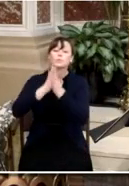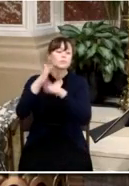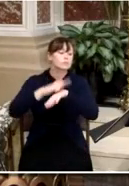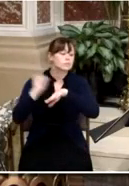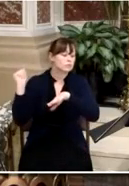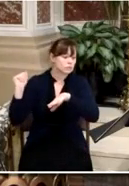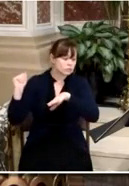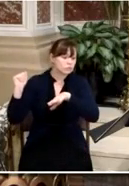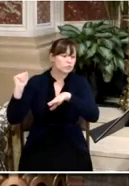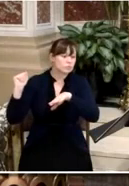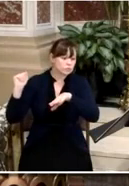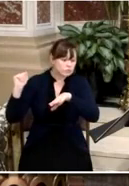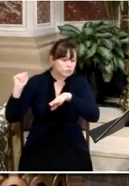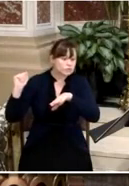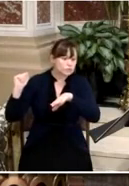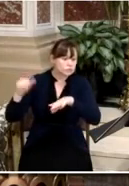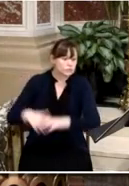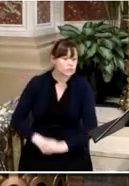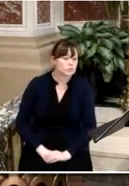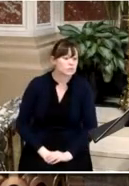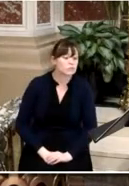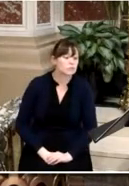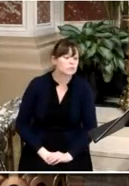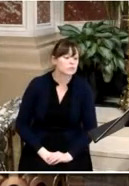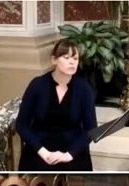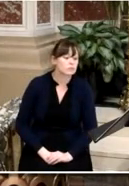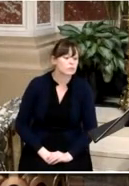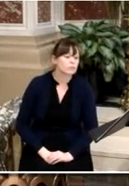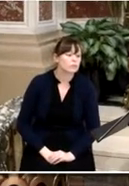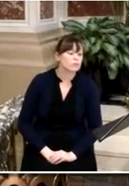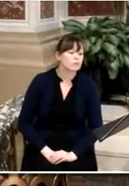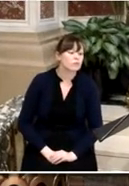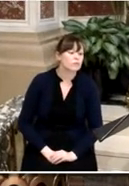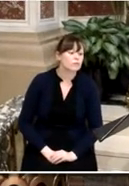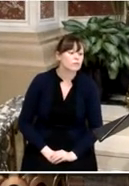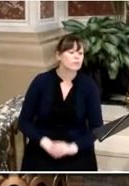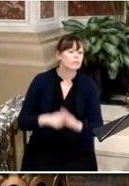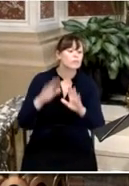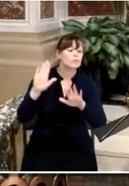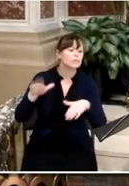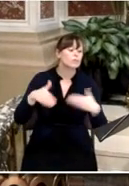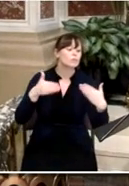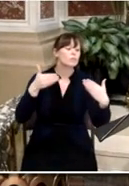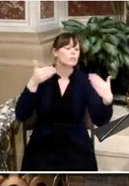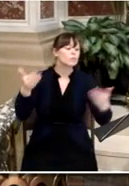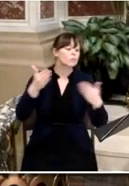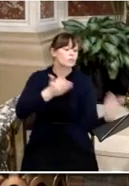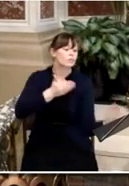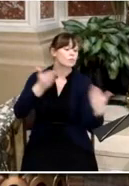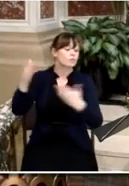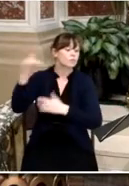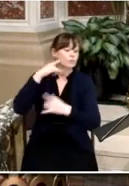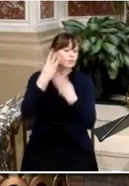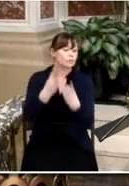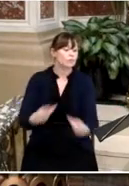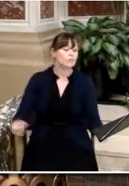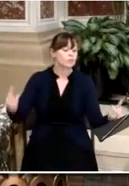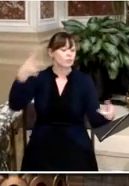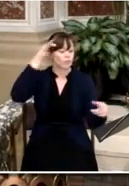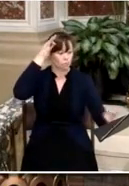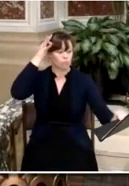ellos un pacto perpetuo. Su estirpe será célebre entre las